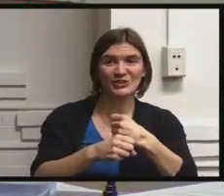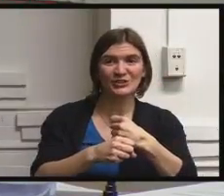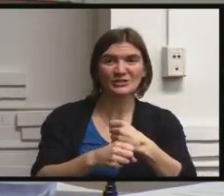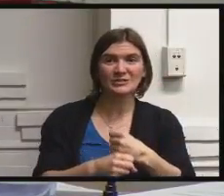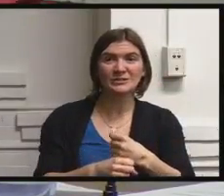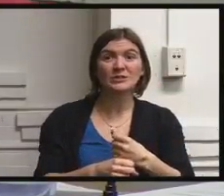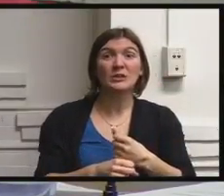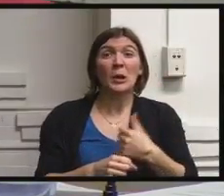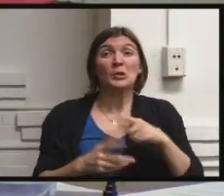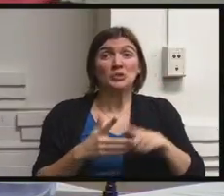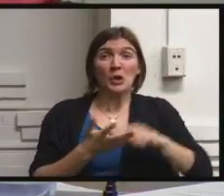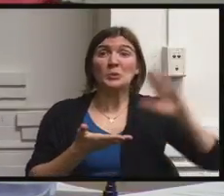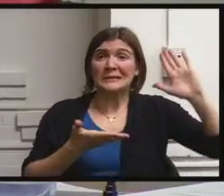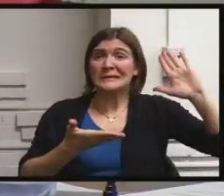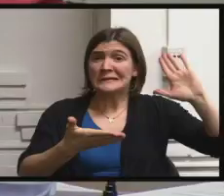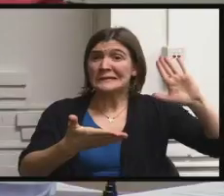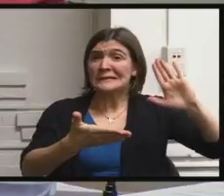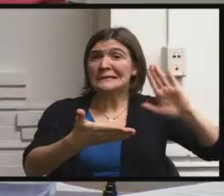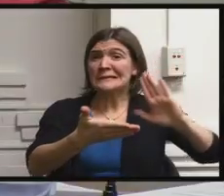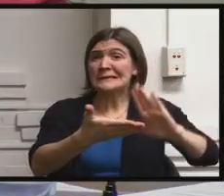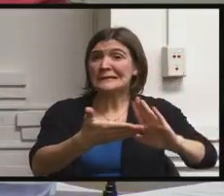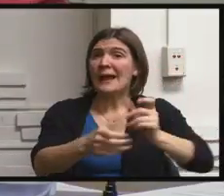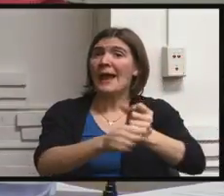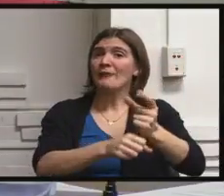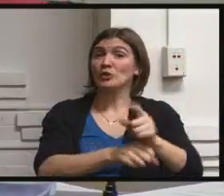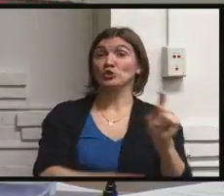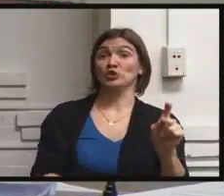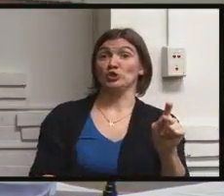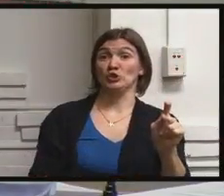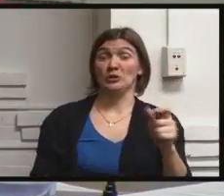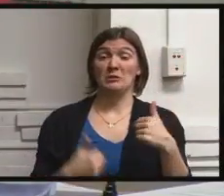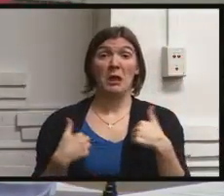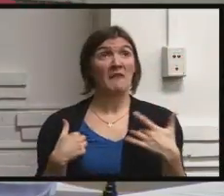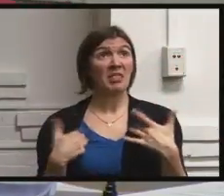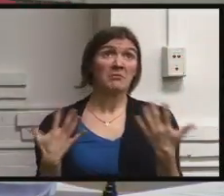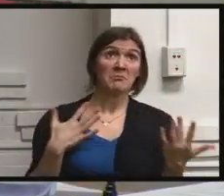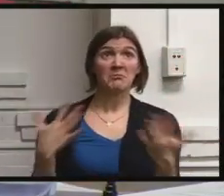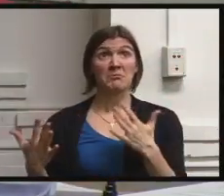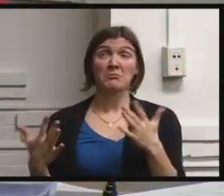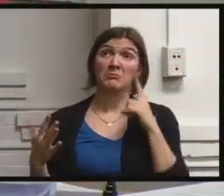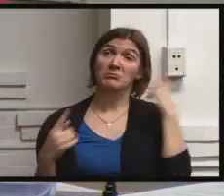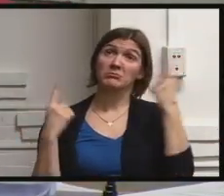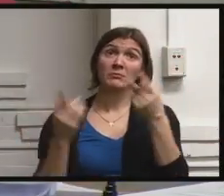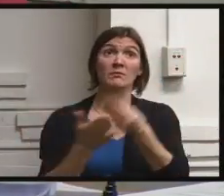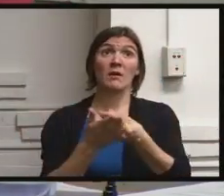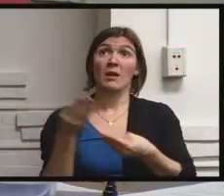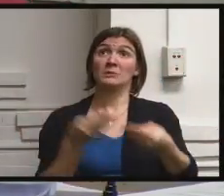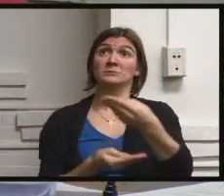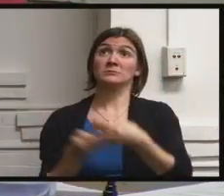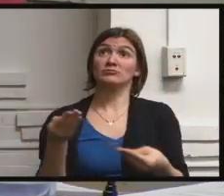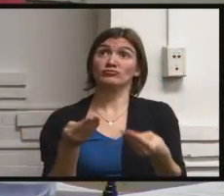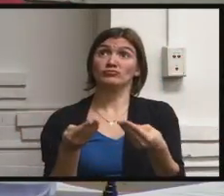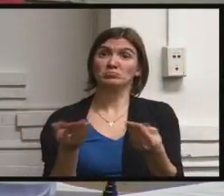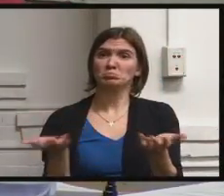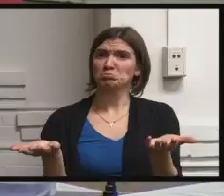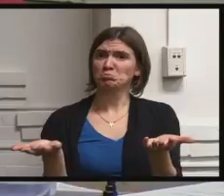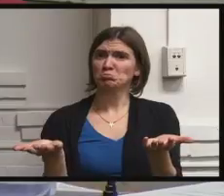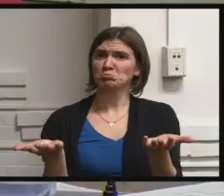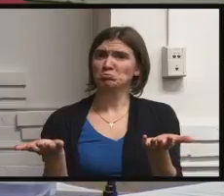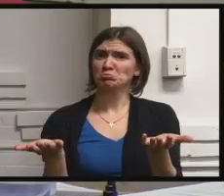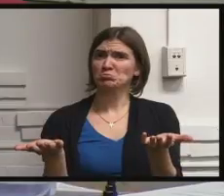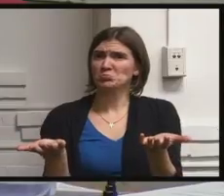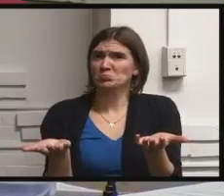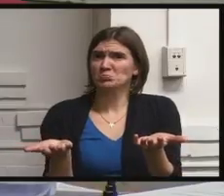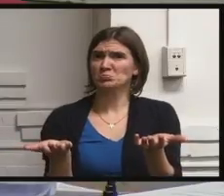already starting to trail off. And so I think effectively, in terms of the financing, there's really, I can't see any reason